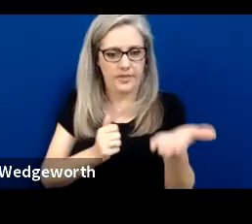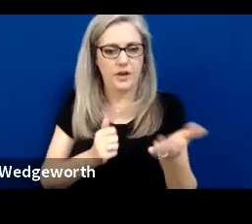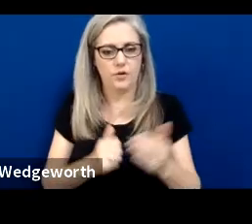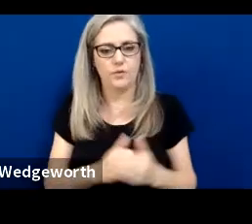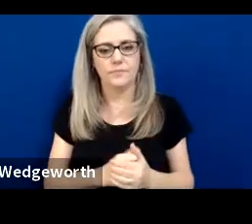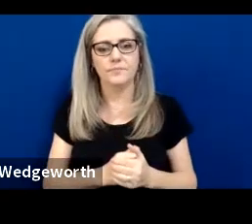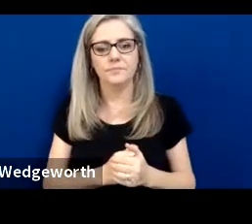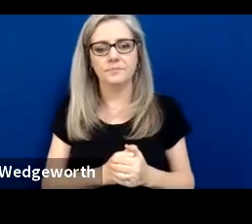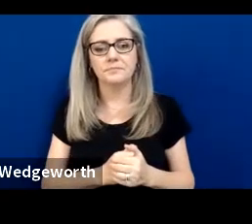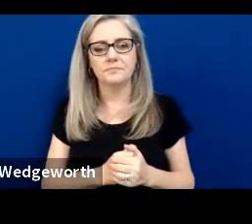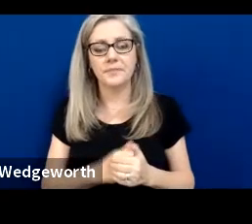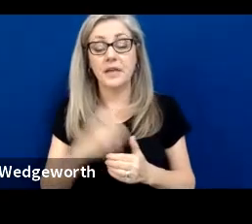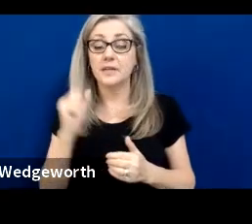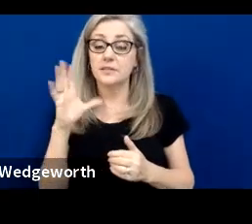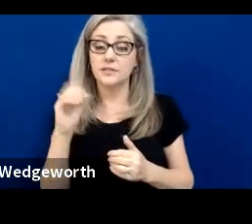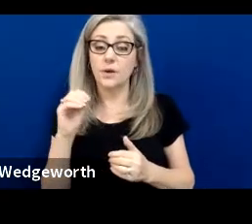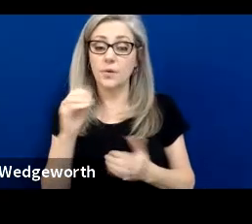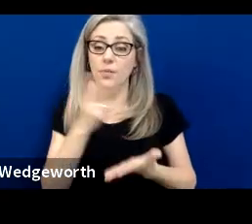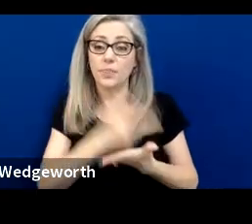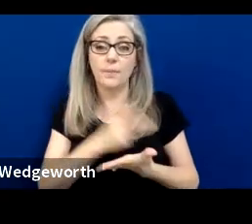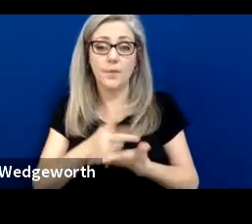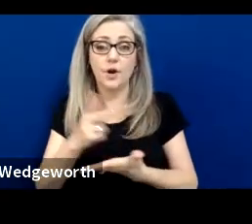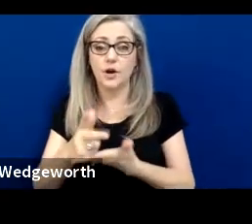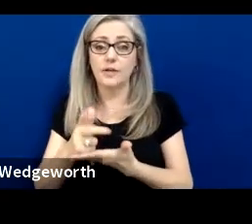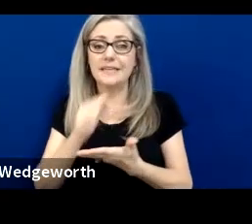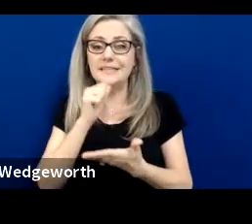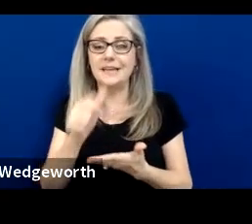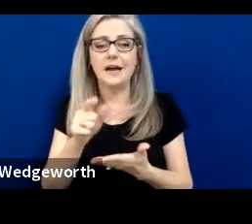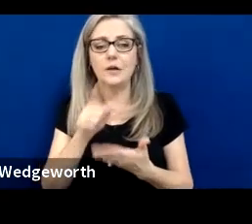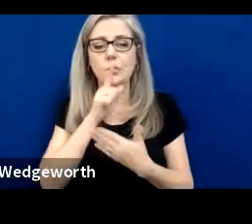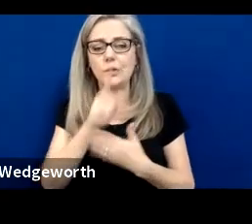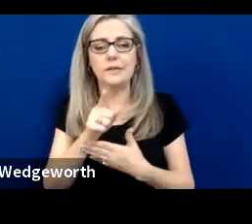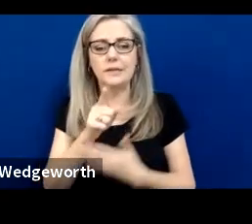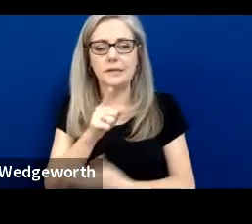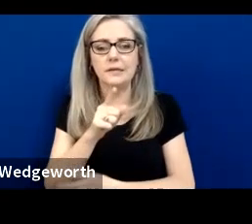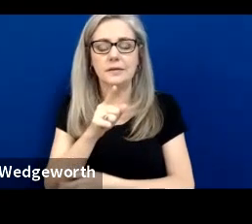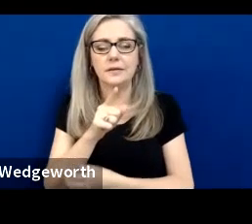Again, the parking is not necessarily tied to